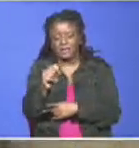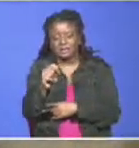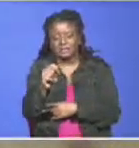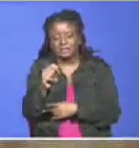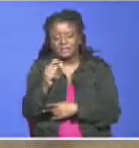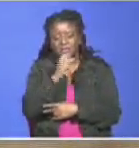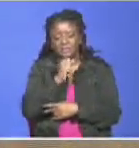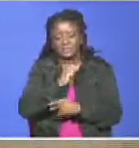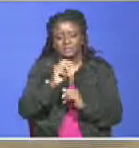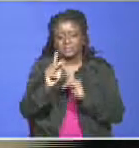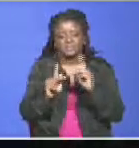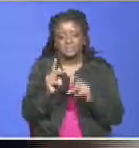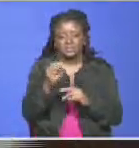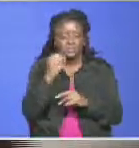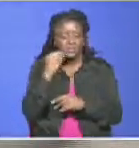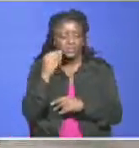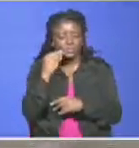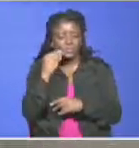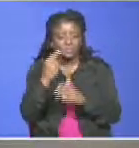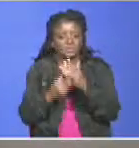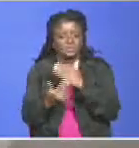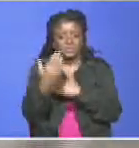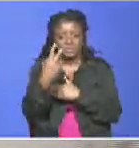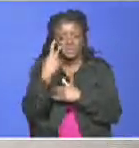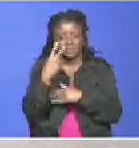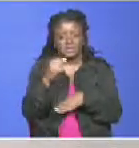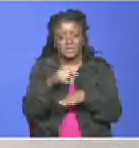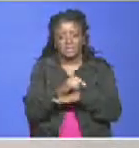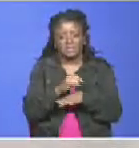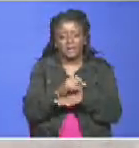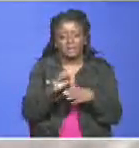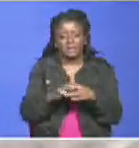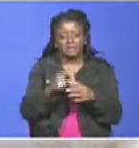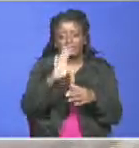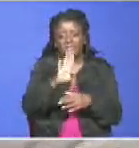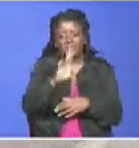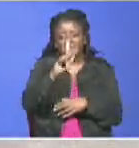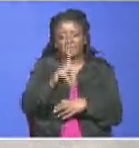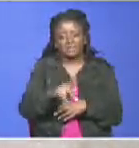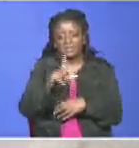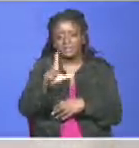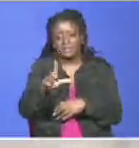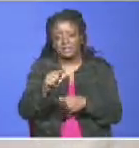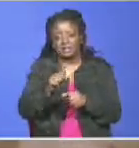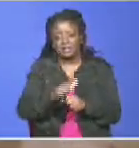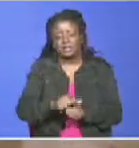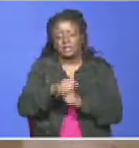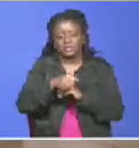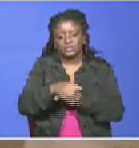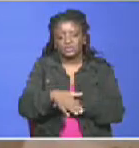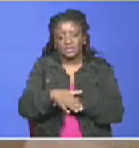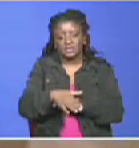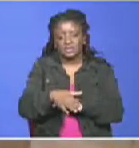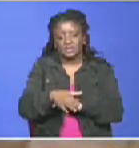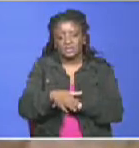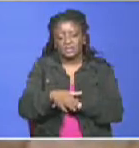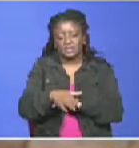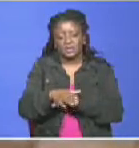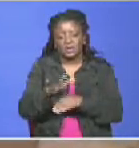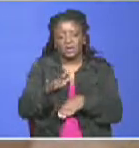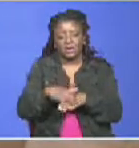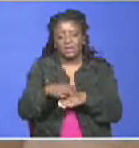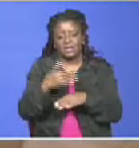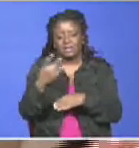morning to view the impact of Bahamas Power and Light's load shedding exercises on the operation. The delegation included former